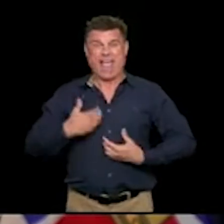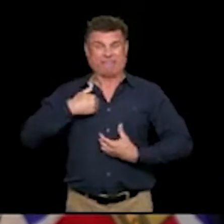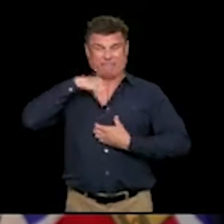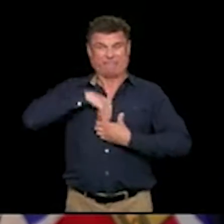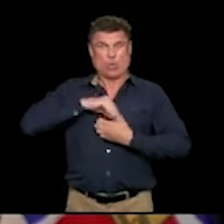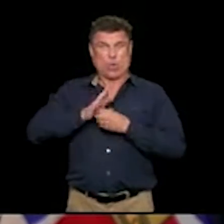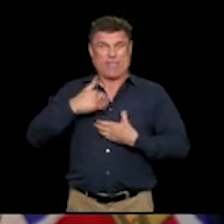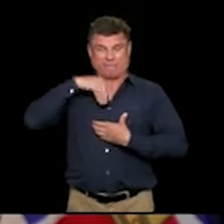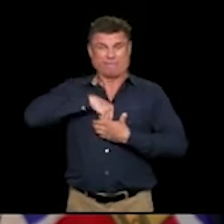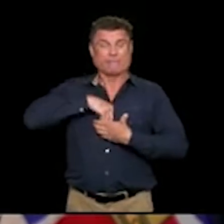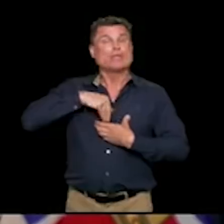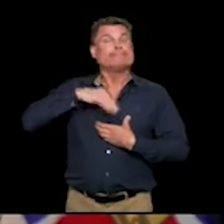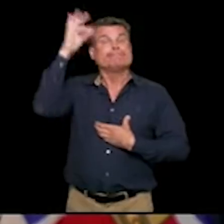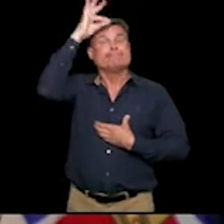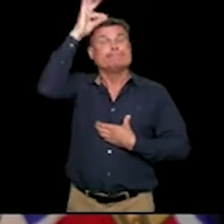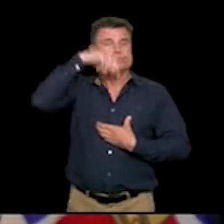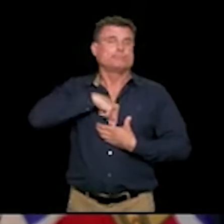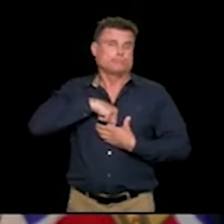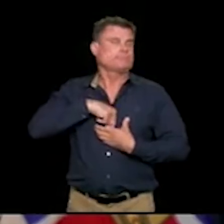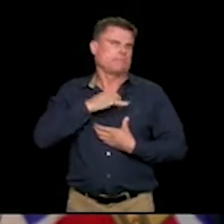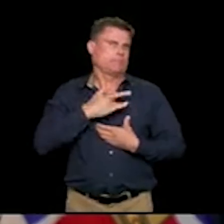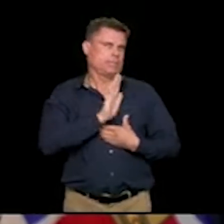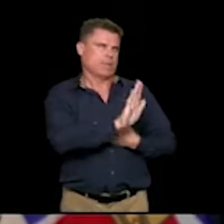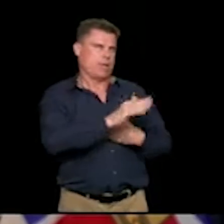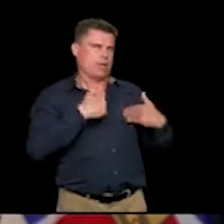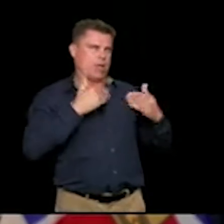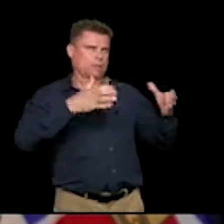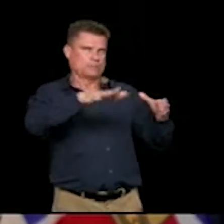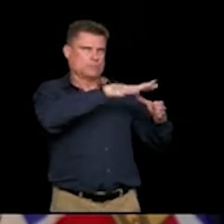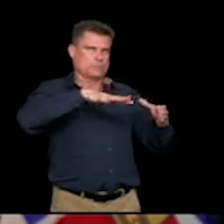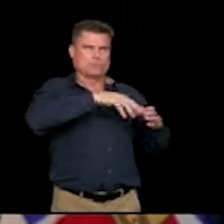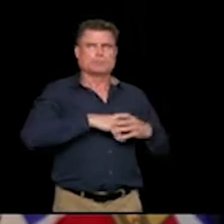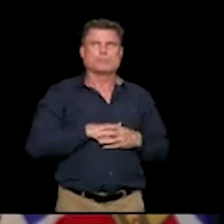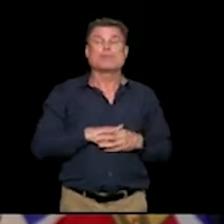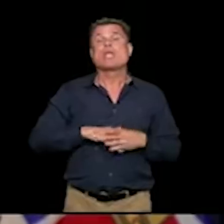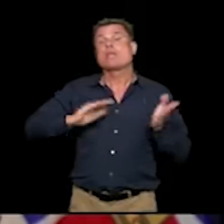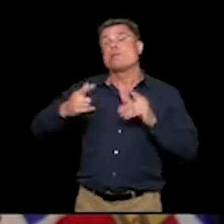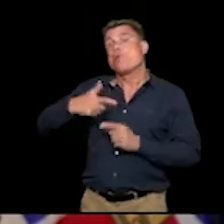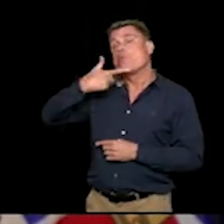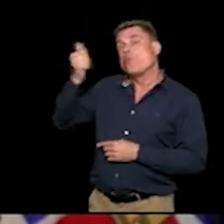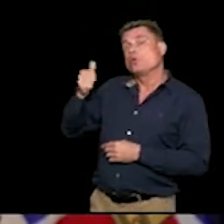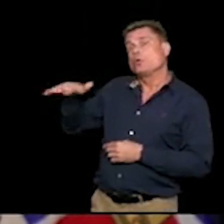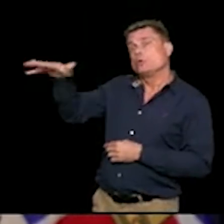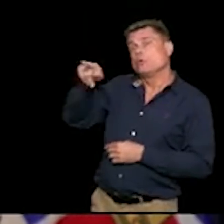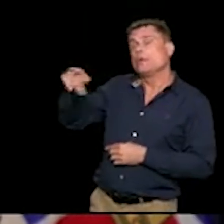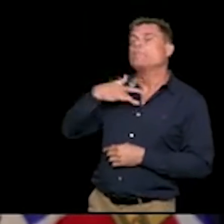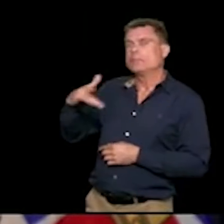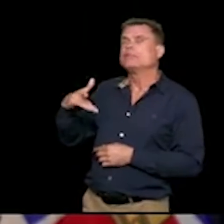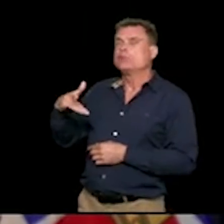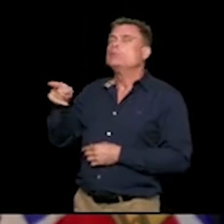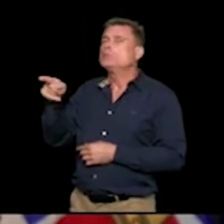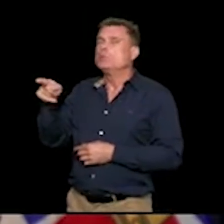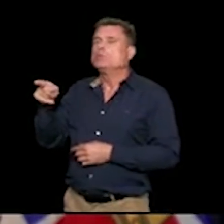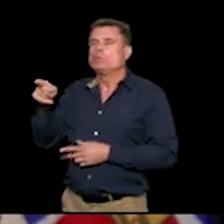they are. And that's why we're seeing quite a lot of people going for testing. We did over 3,800 tests in the last 24 hours. And,